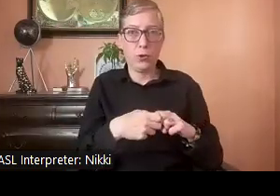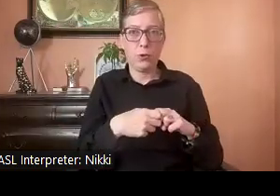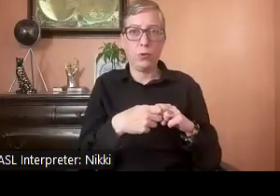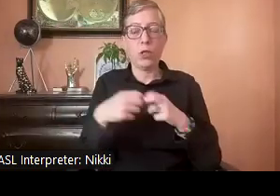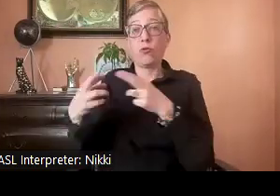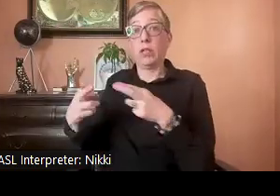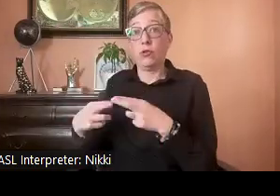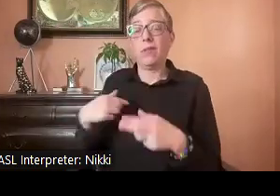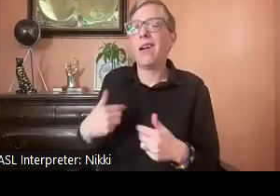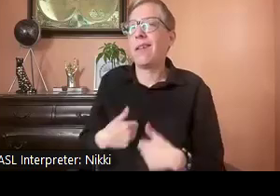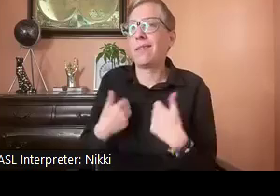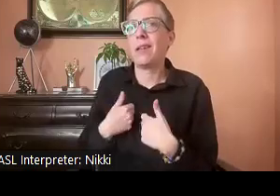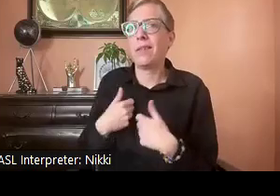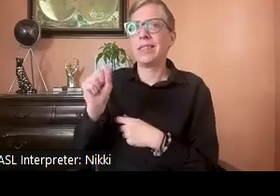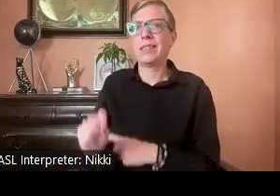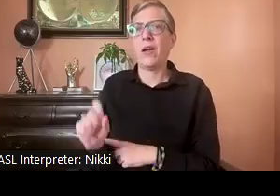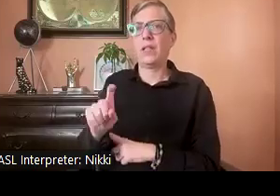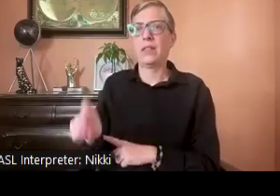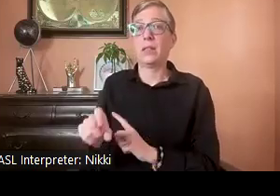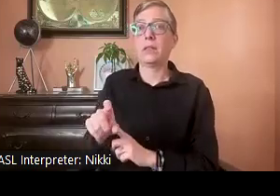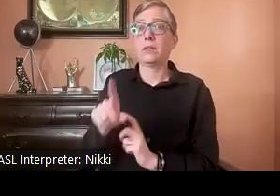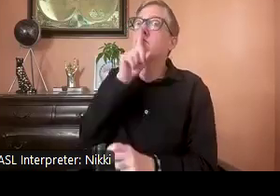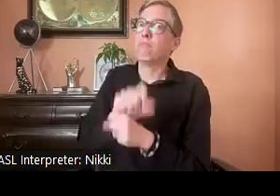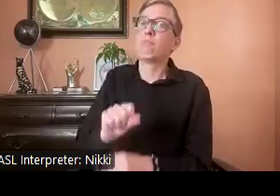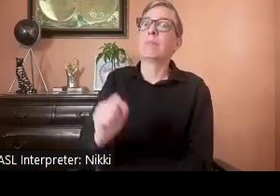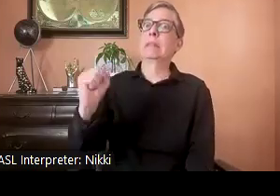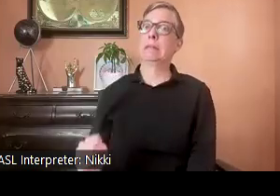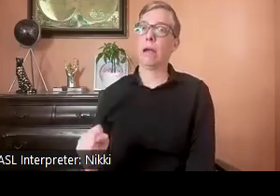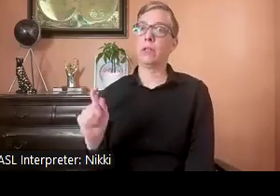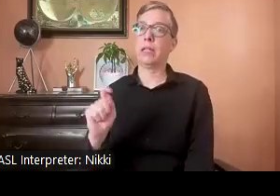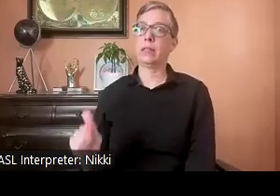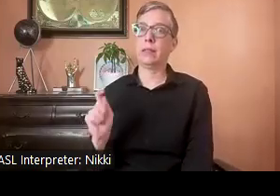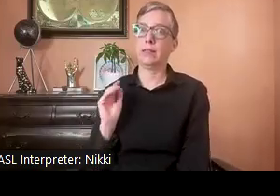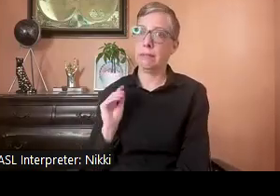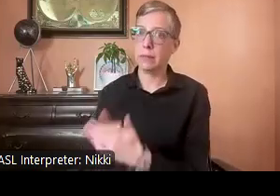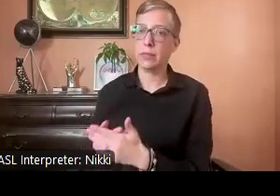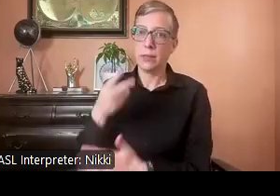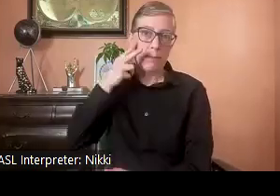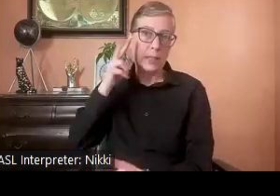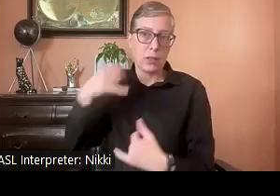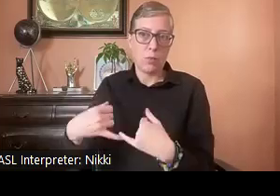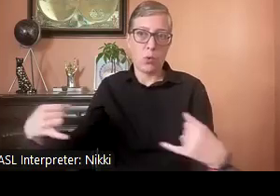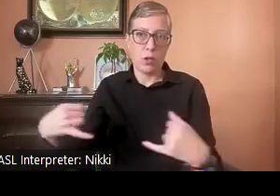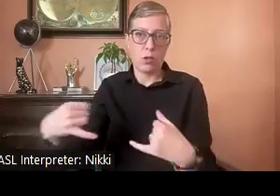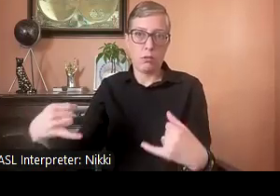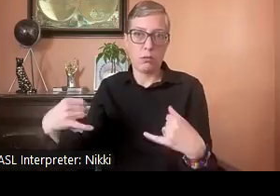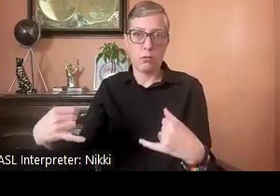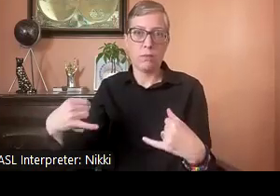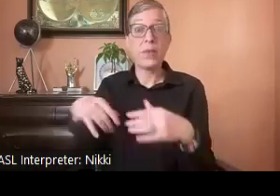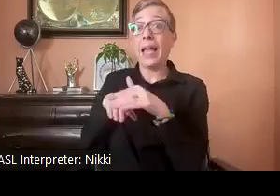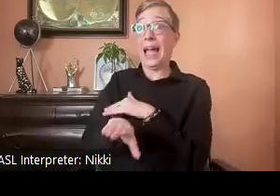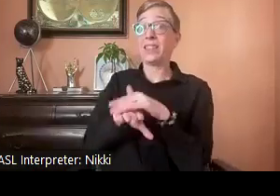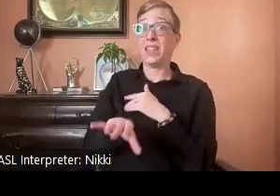really South Texas, all the way next to the Mexican border. And access is a big issue for us, right? And so I don't think we've solved this